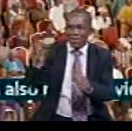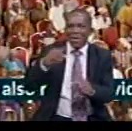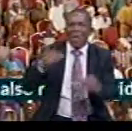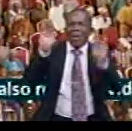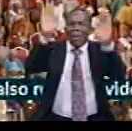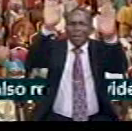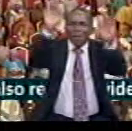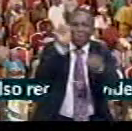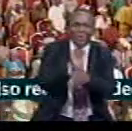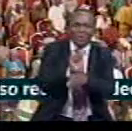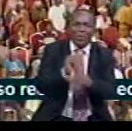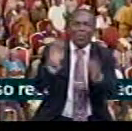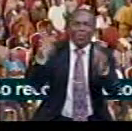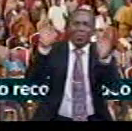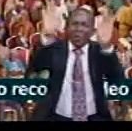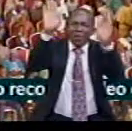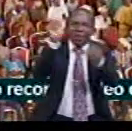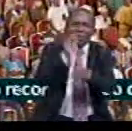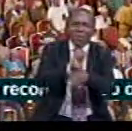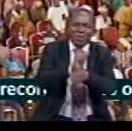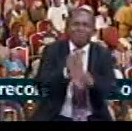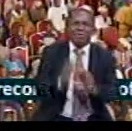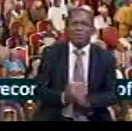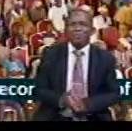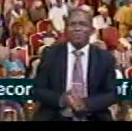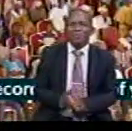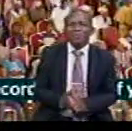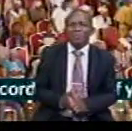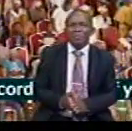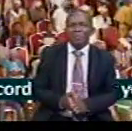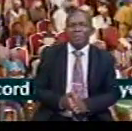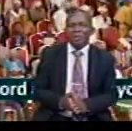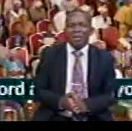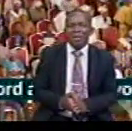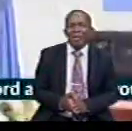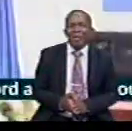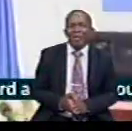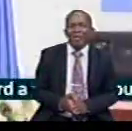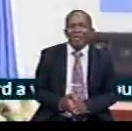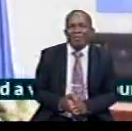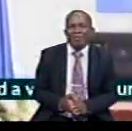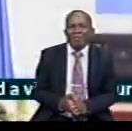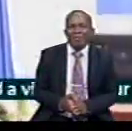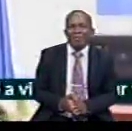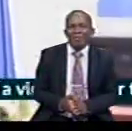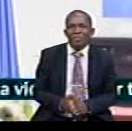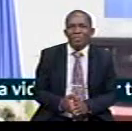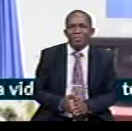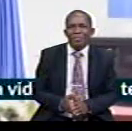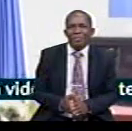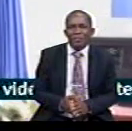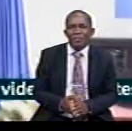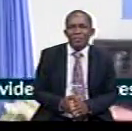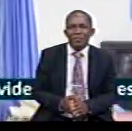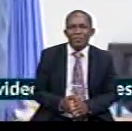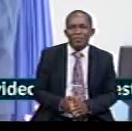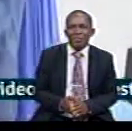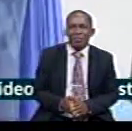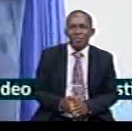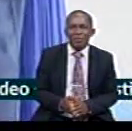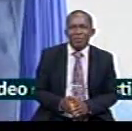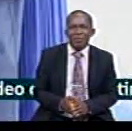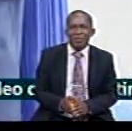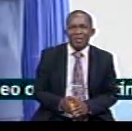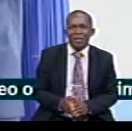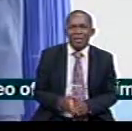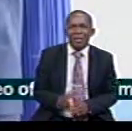Hallelujah! Our sister is Teresa Nkansa from Mankasib, Ghana. She had an accident and had